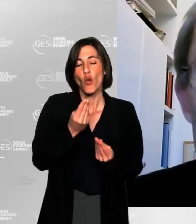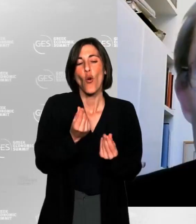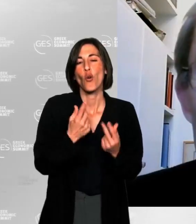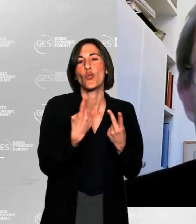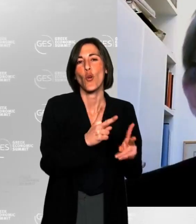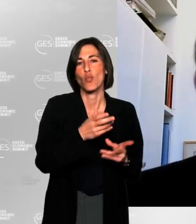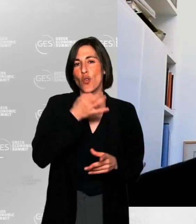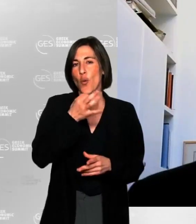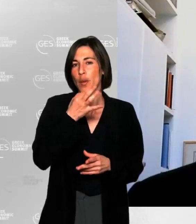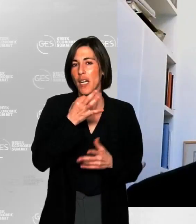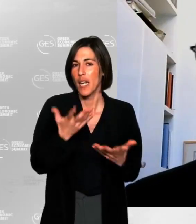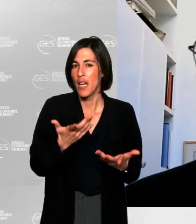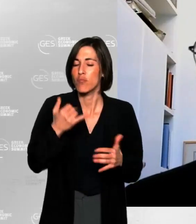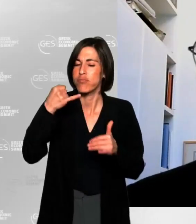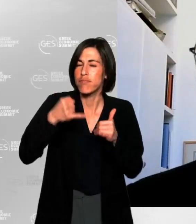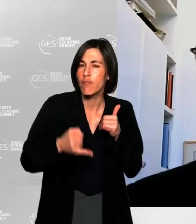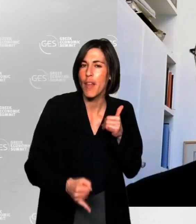an inclusive